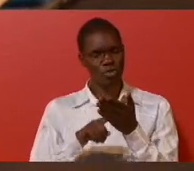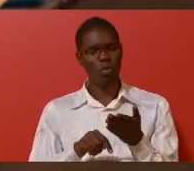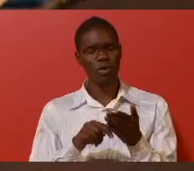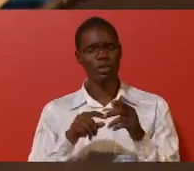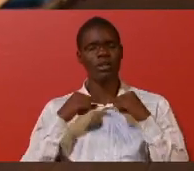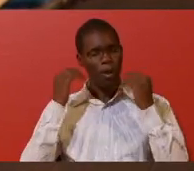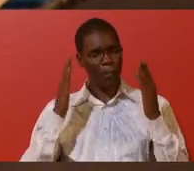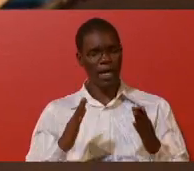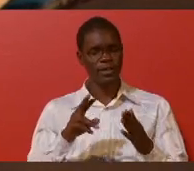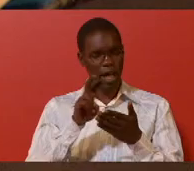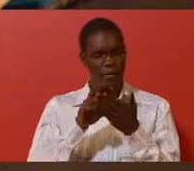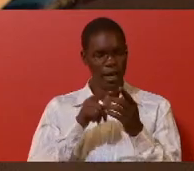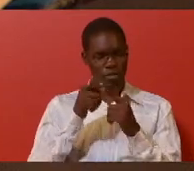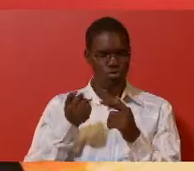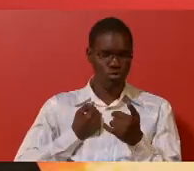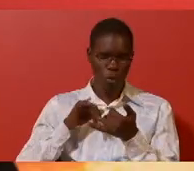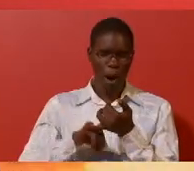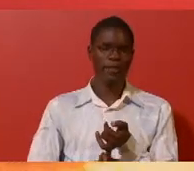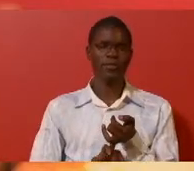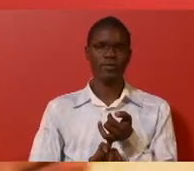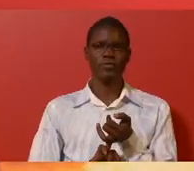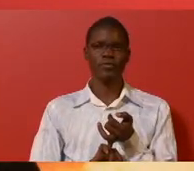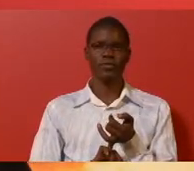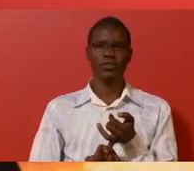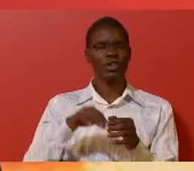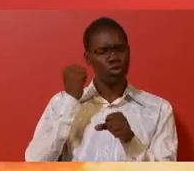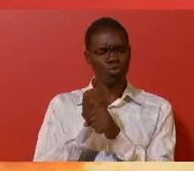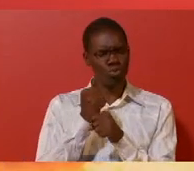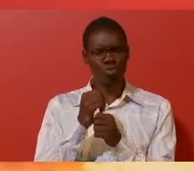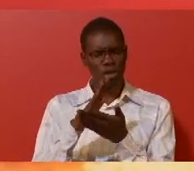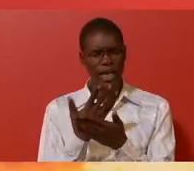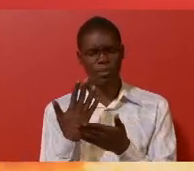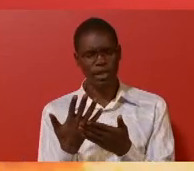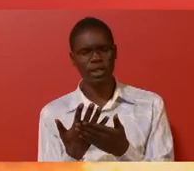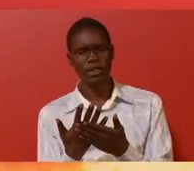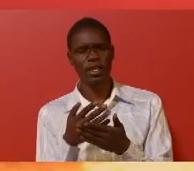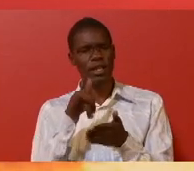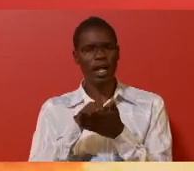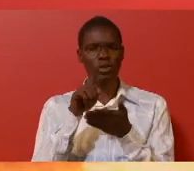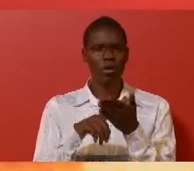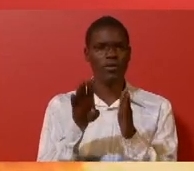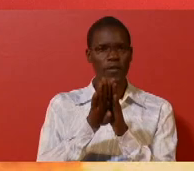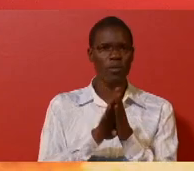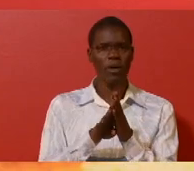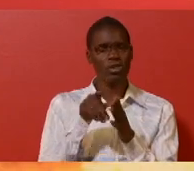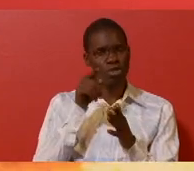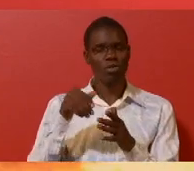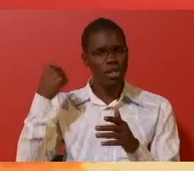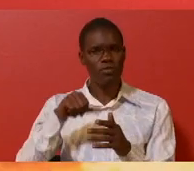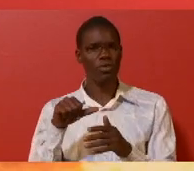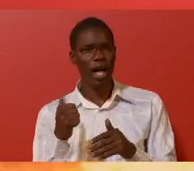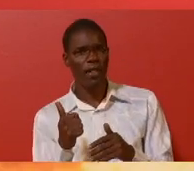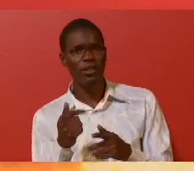affection due her. She's my wife, so she's due something. That's what the Bible says. It says, do not refuse one